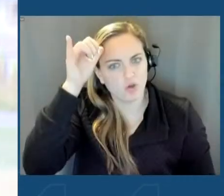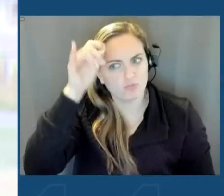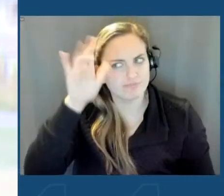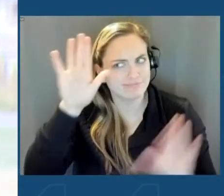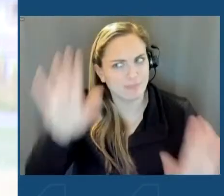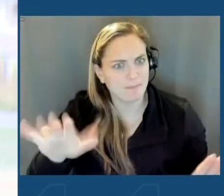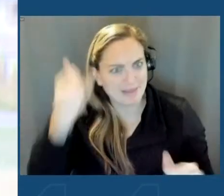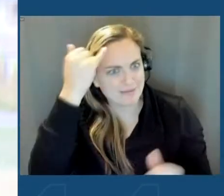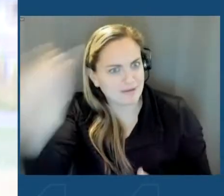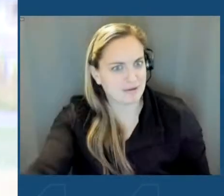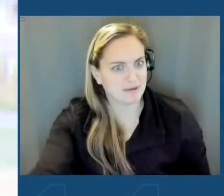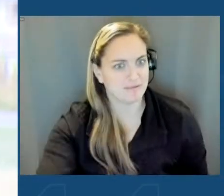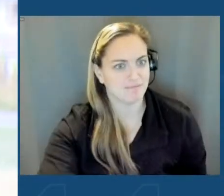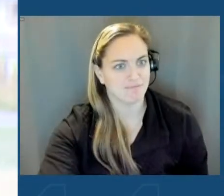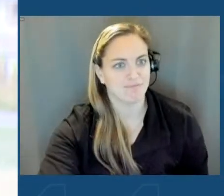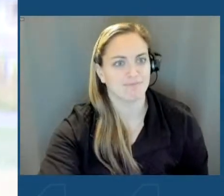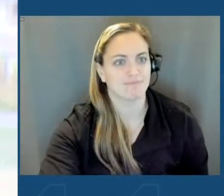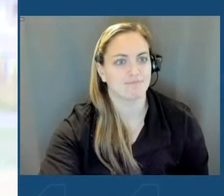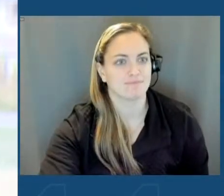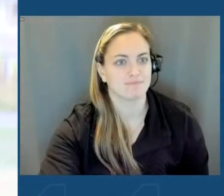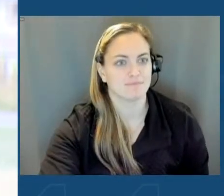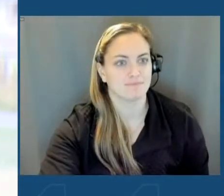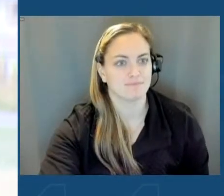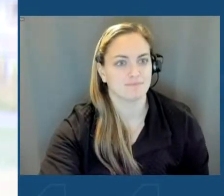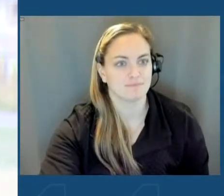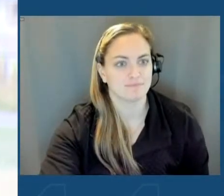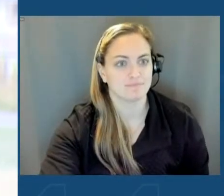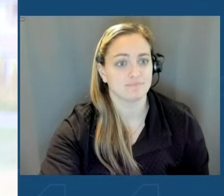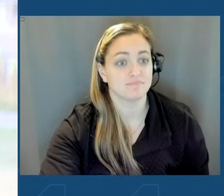idea! And we're going to get it done.